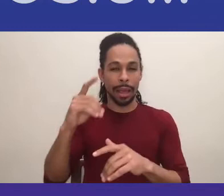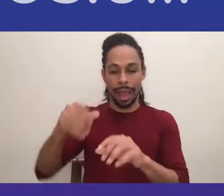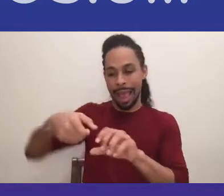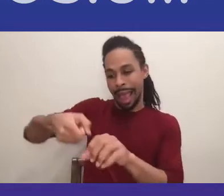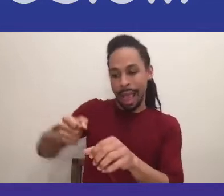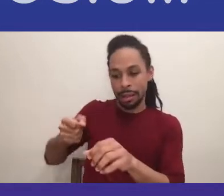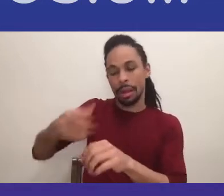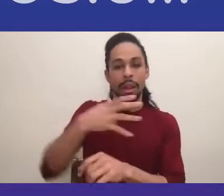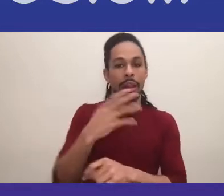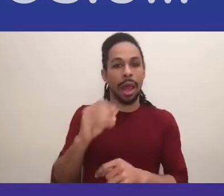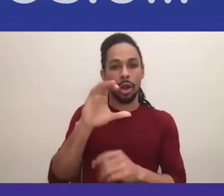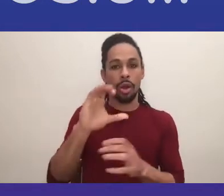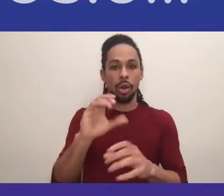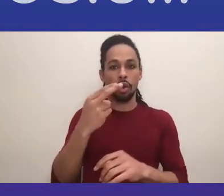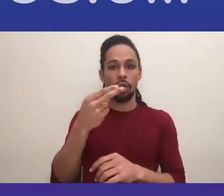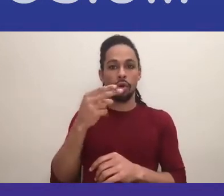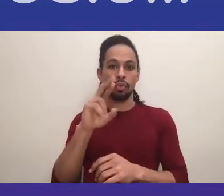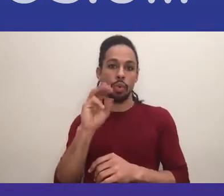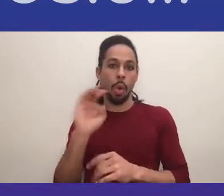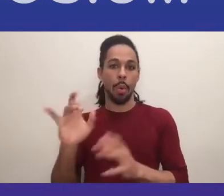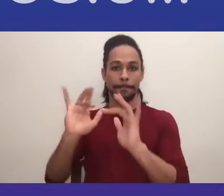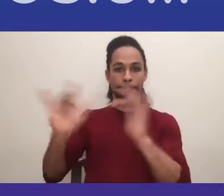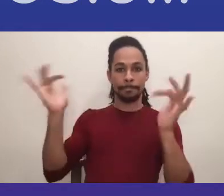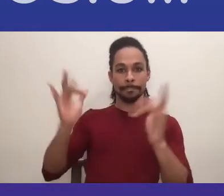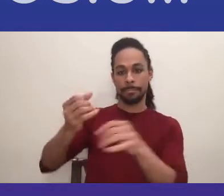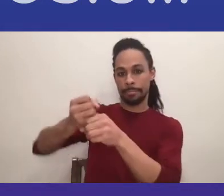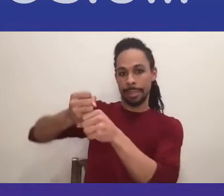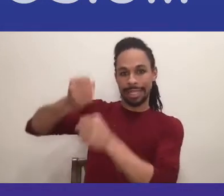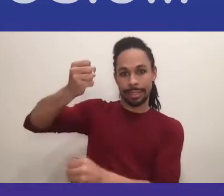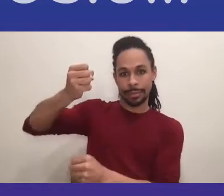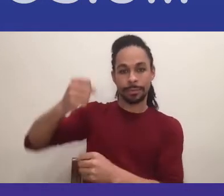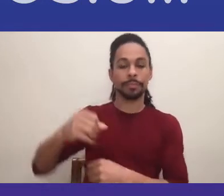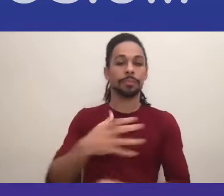an independent artist and performer,